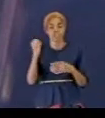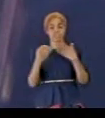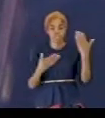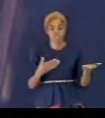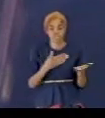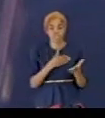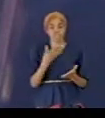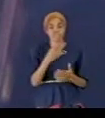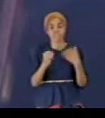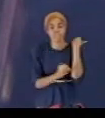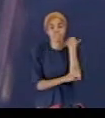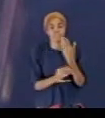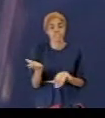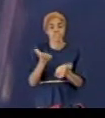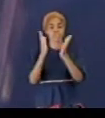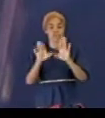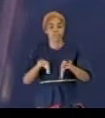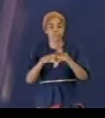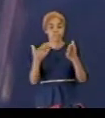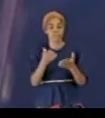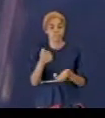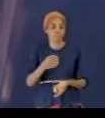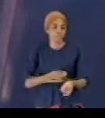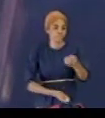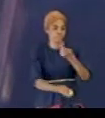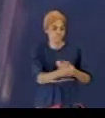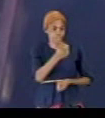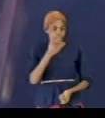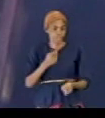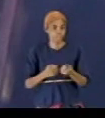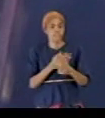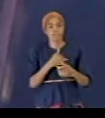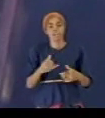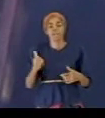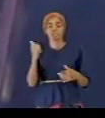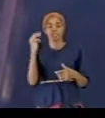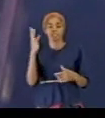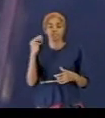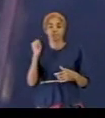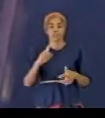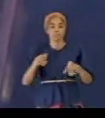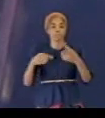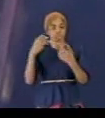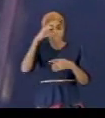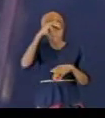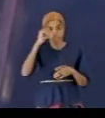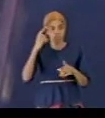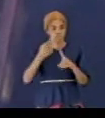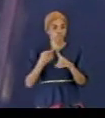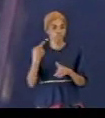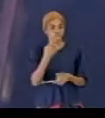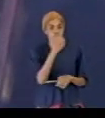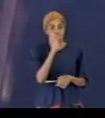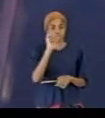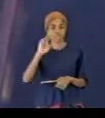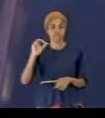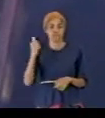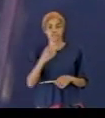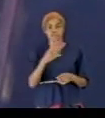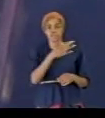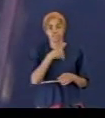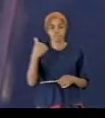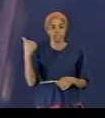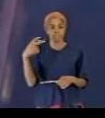and there Isaac's servants digged a well. Then Abimelech went to him from Gerar, and Ahuzzath, one of his friends,